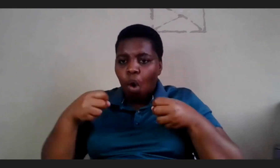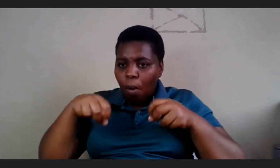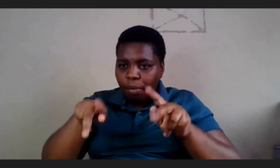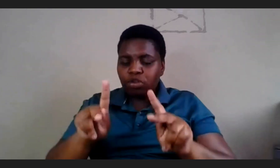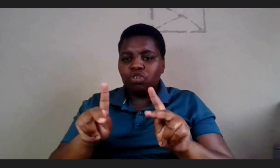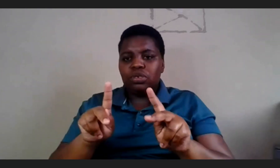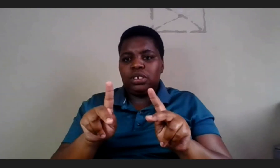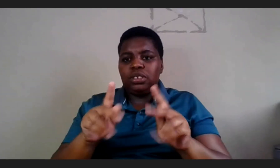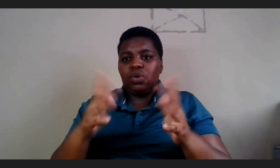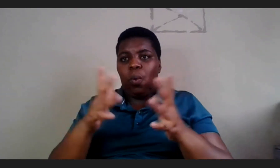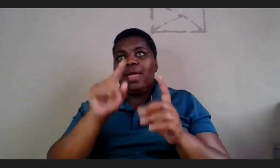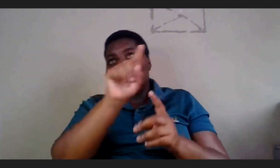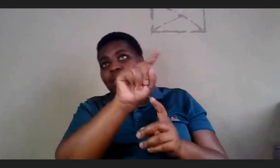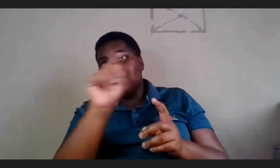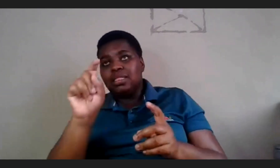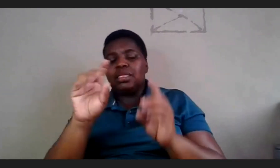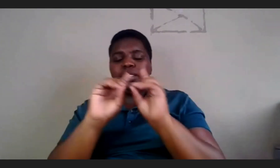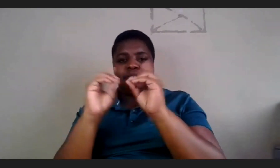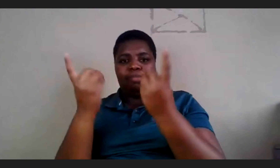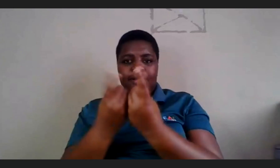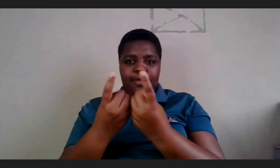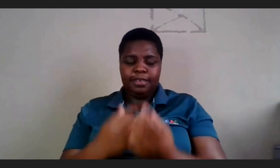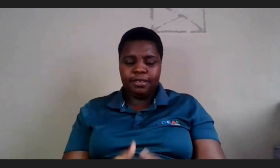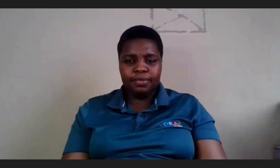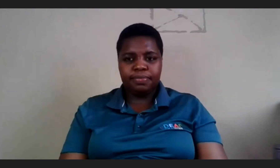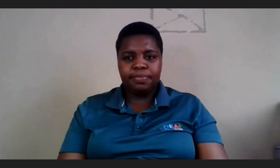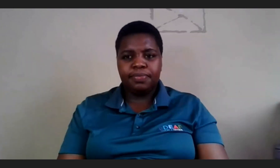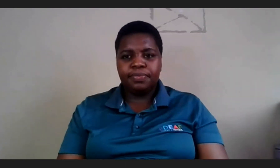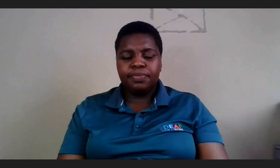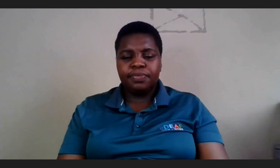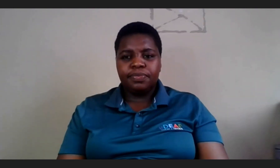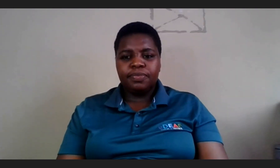public sector service?